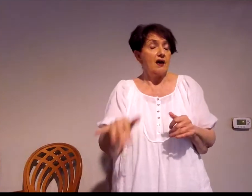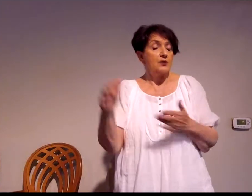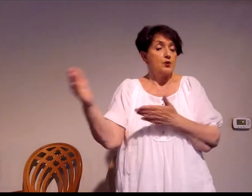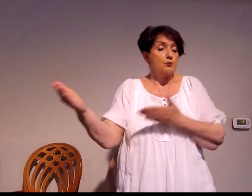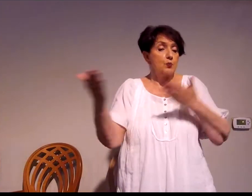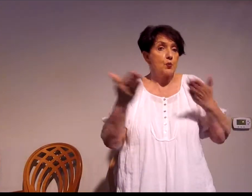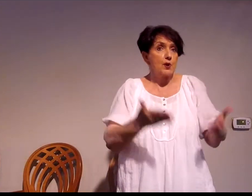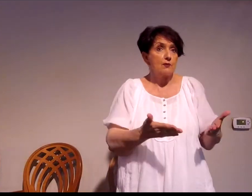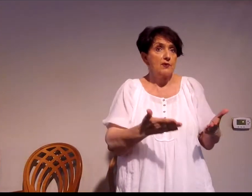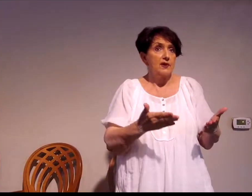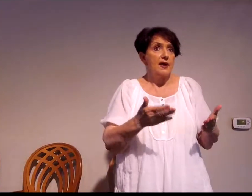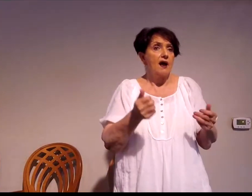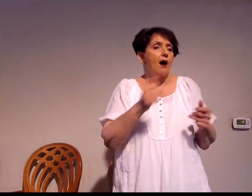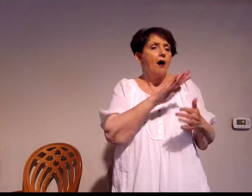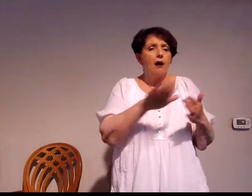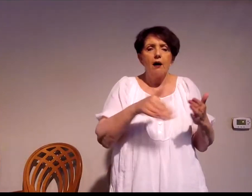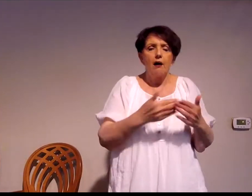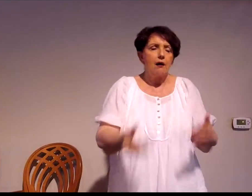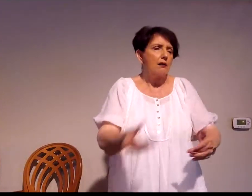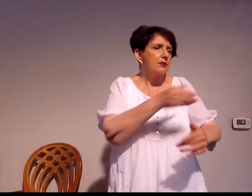all the power in the universe.